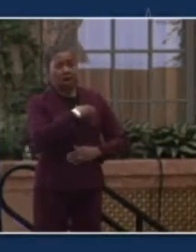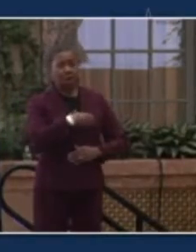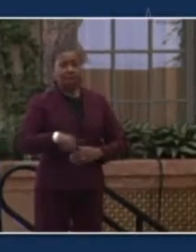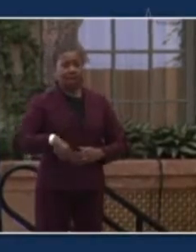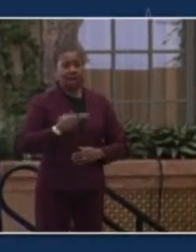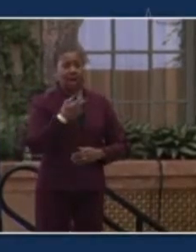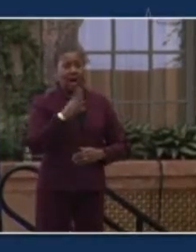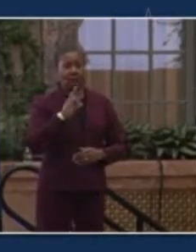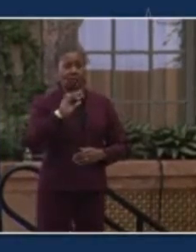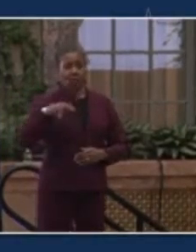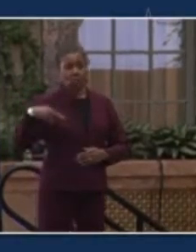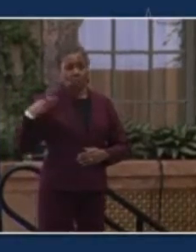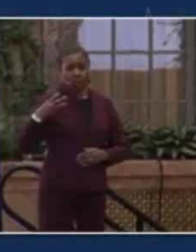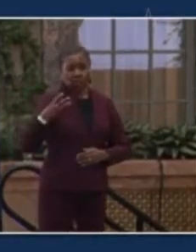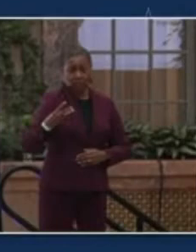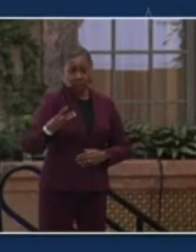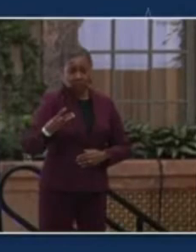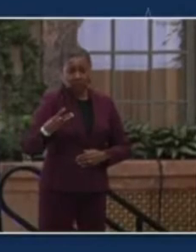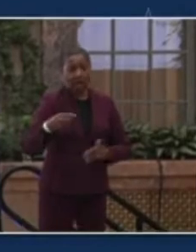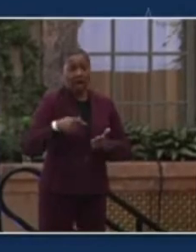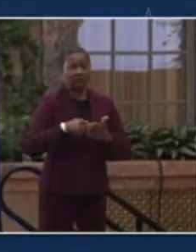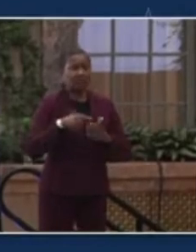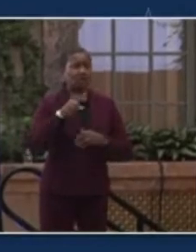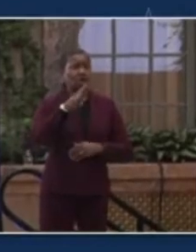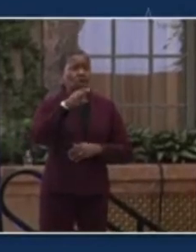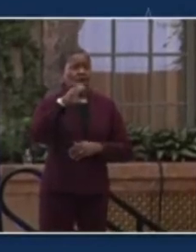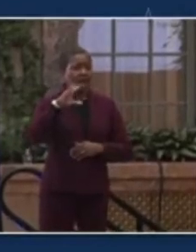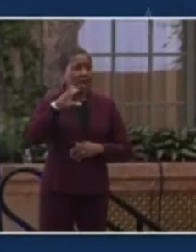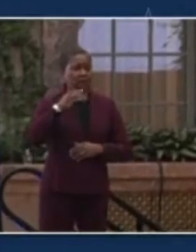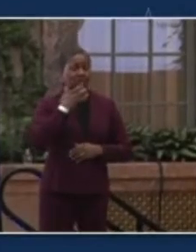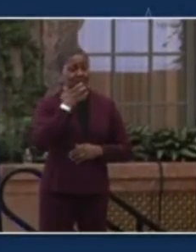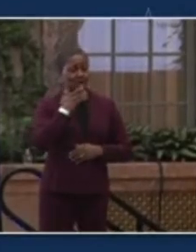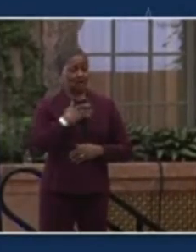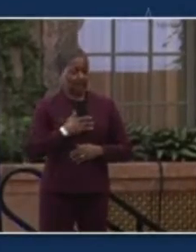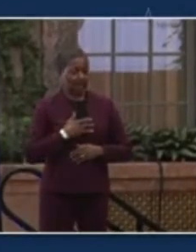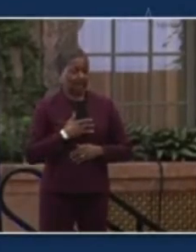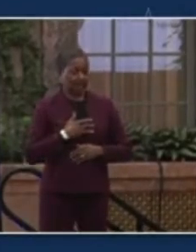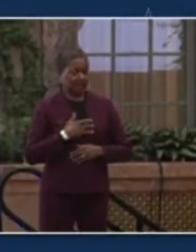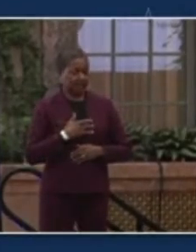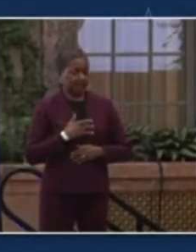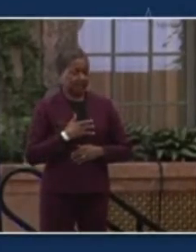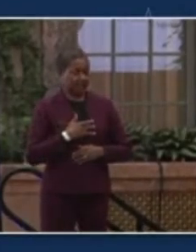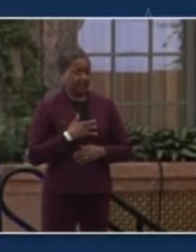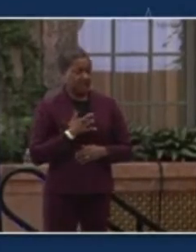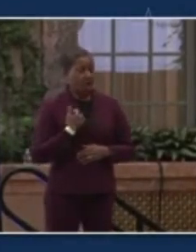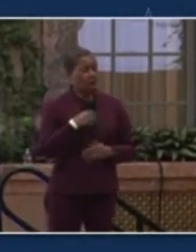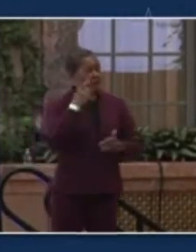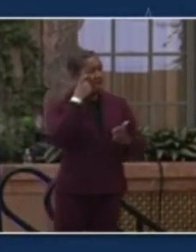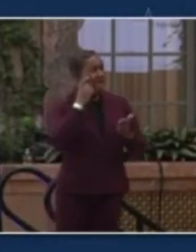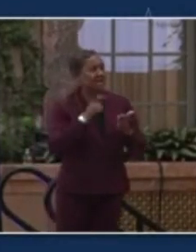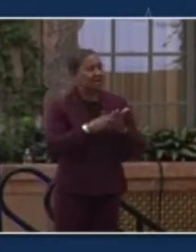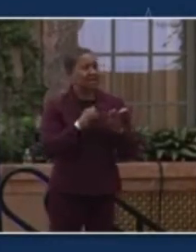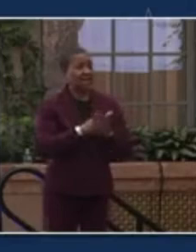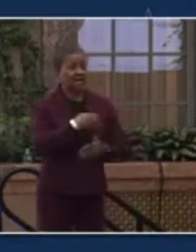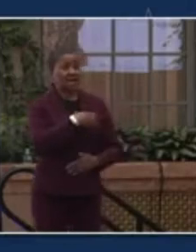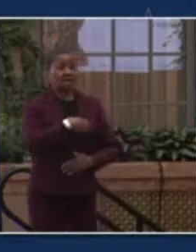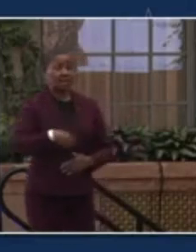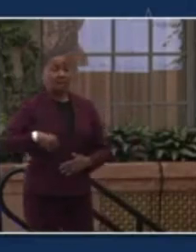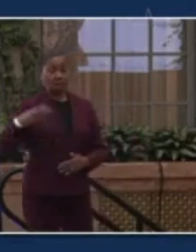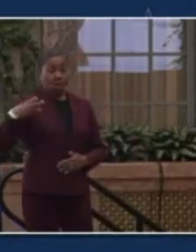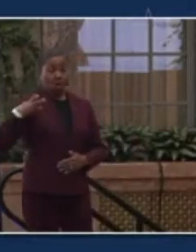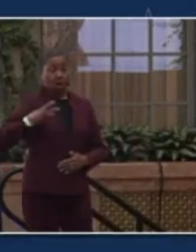Harold Washington on this 100th birthday, we acknowledge that Mayor